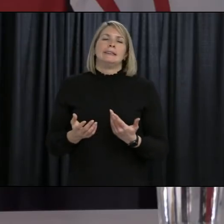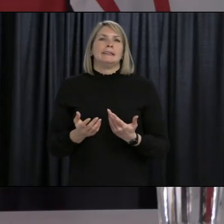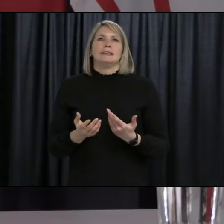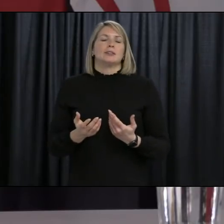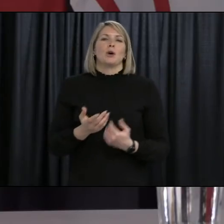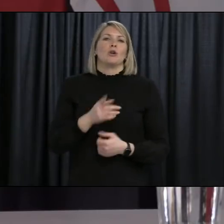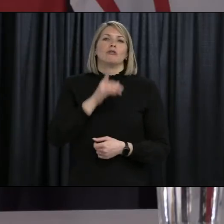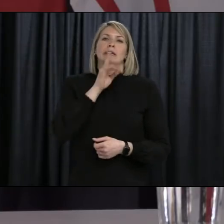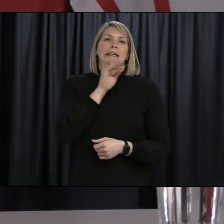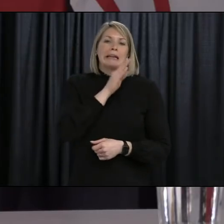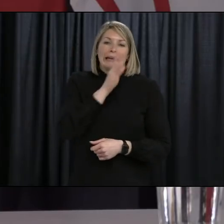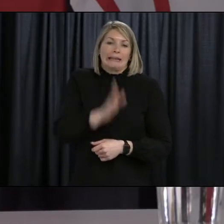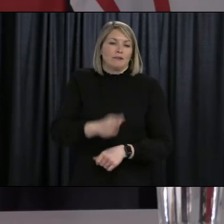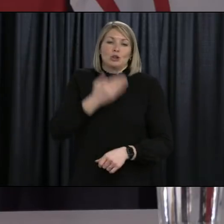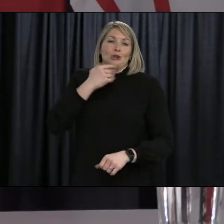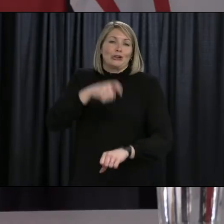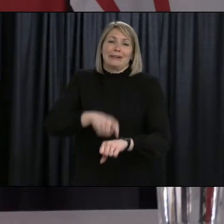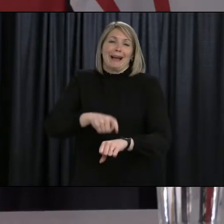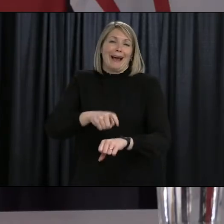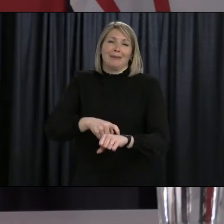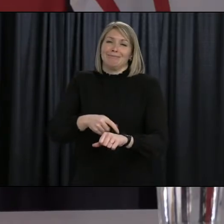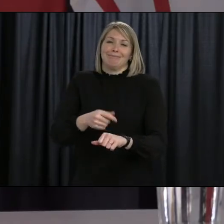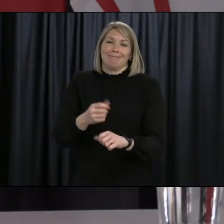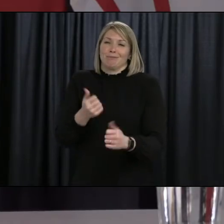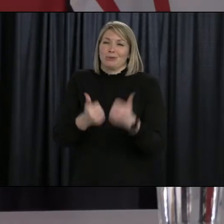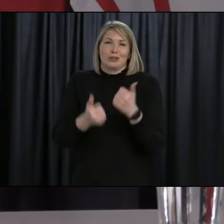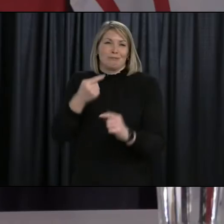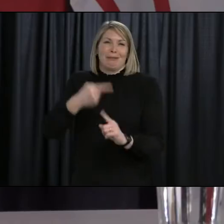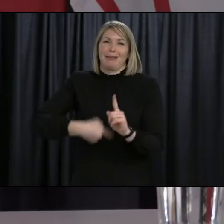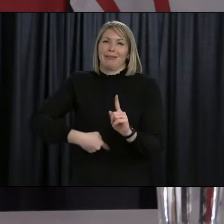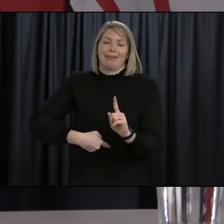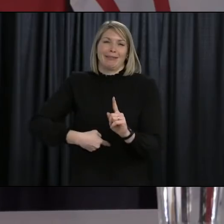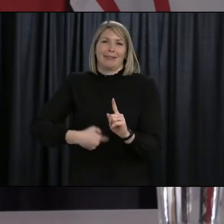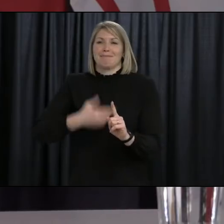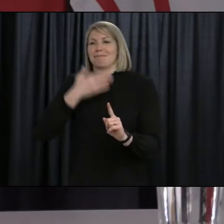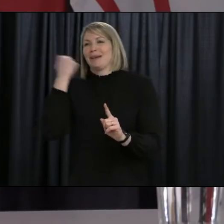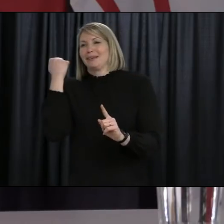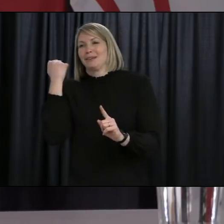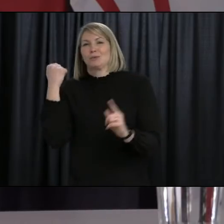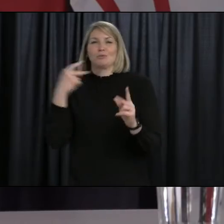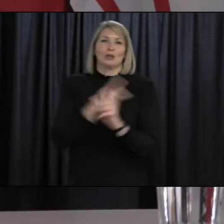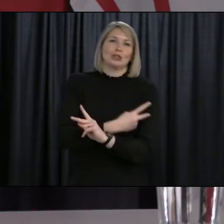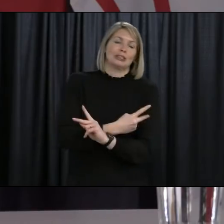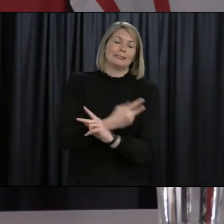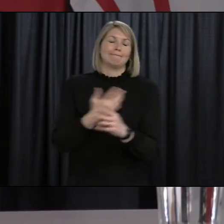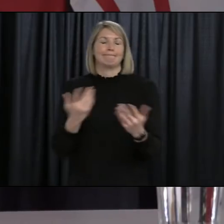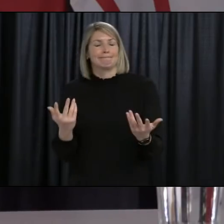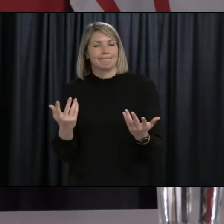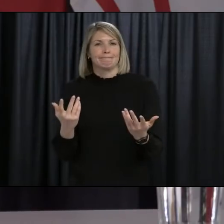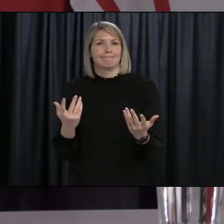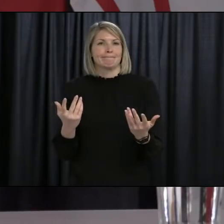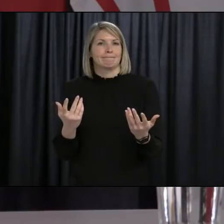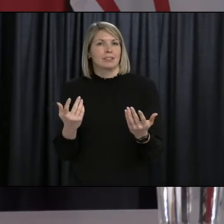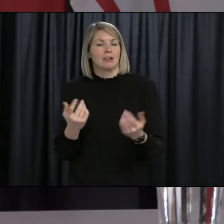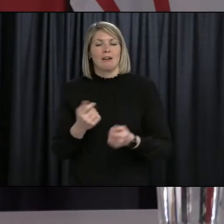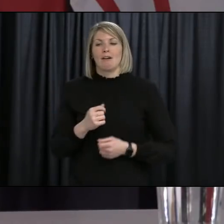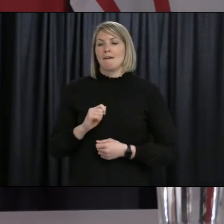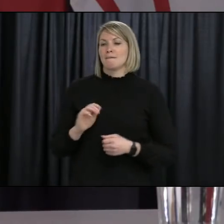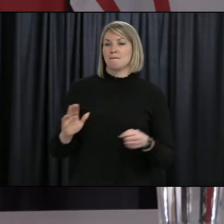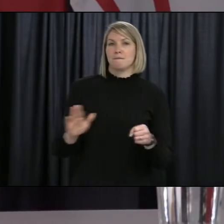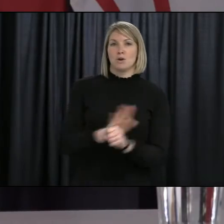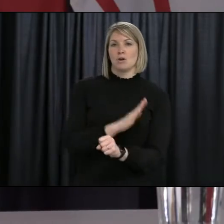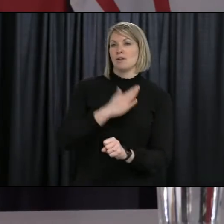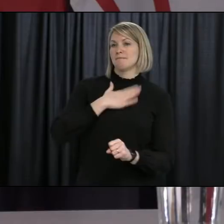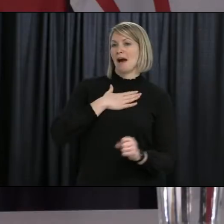There's never a great time to have an election, and that's the bottom line. But it wasn't necessarily all up to me. This was the law. We had to have